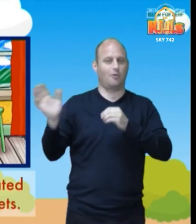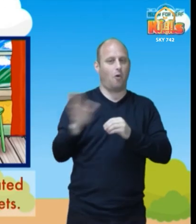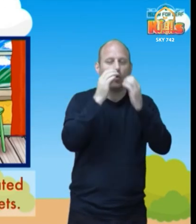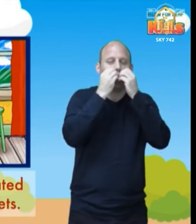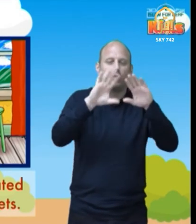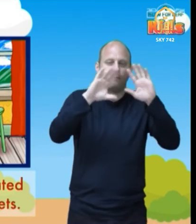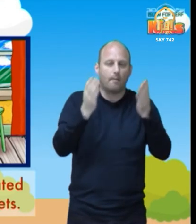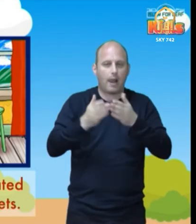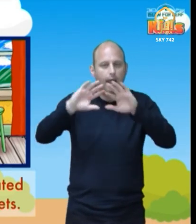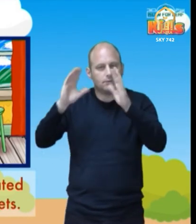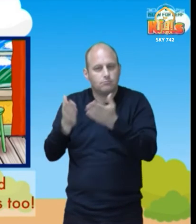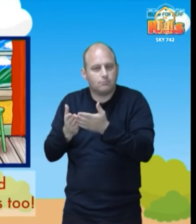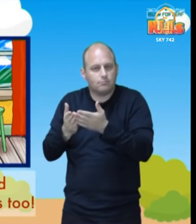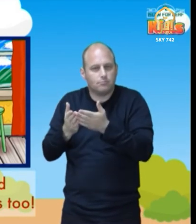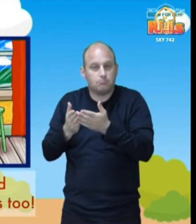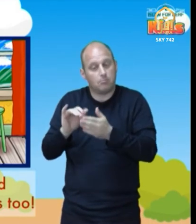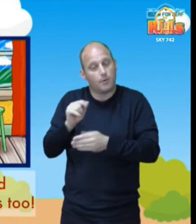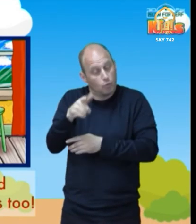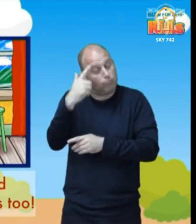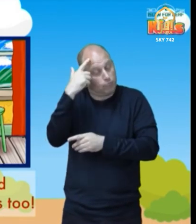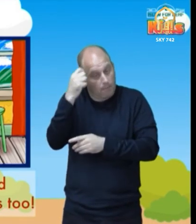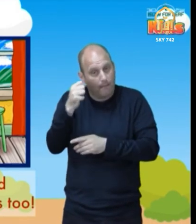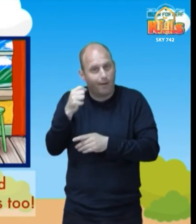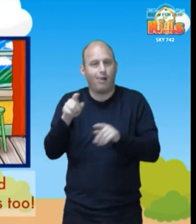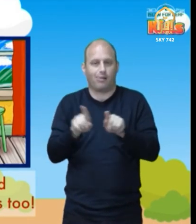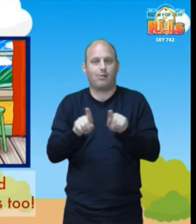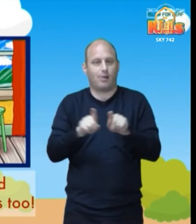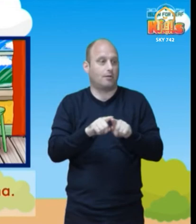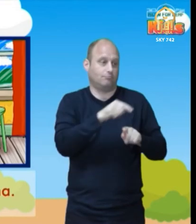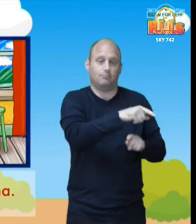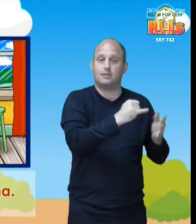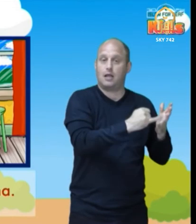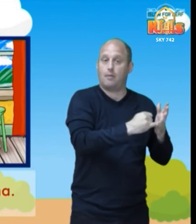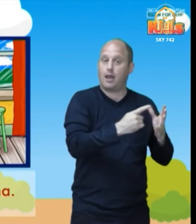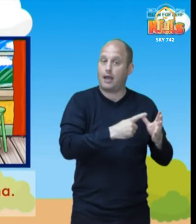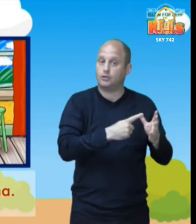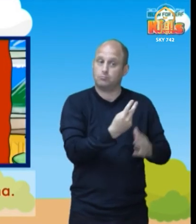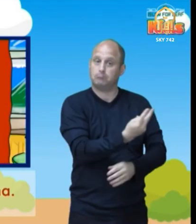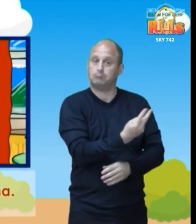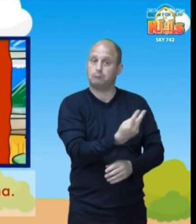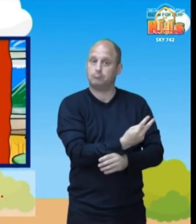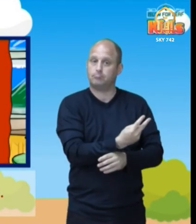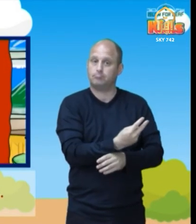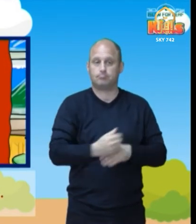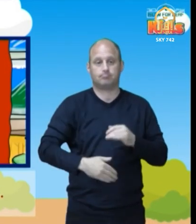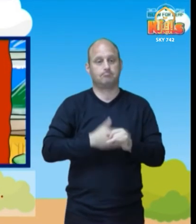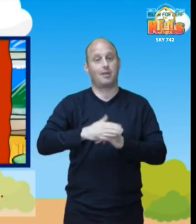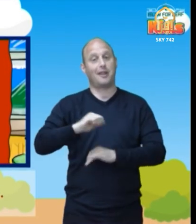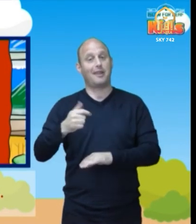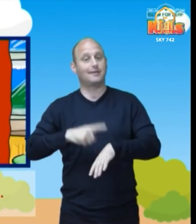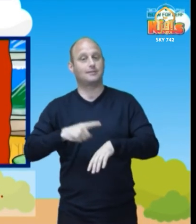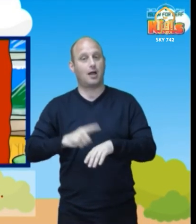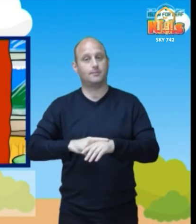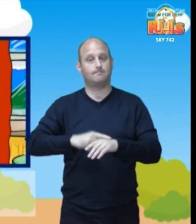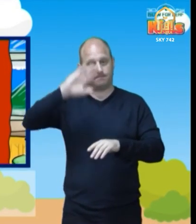of the wonderful planets. Maybe you can try and remember all of the planets too, just like Sun Man and Aisha. Well, until next